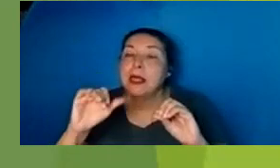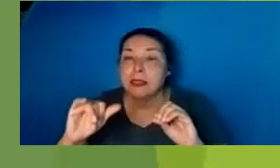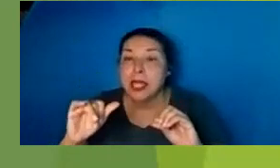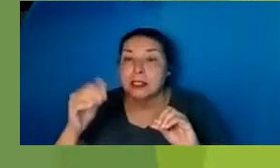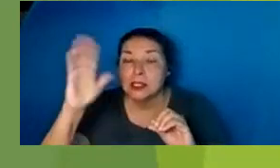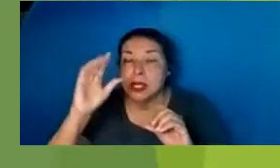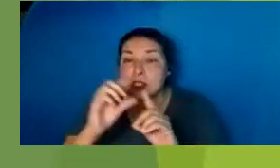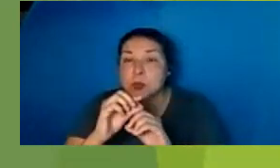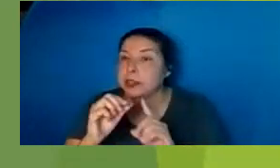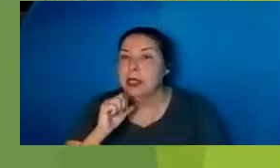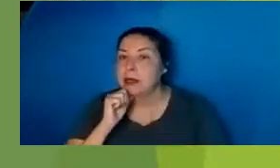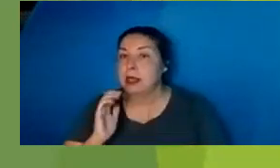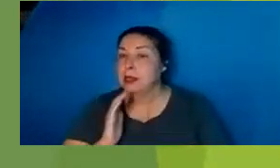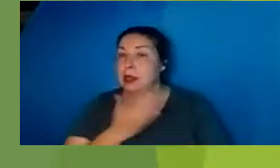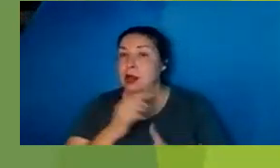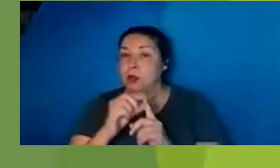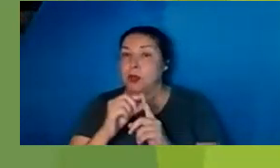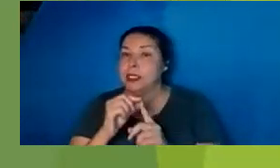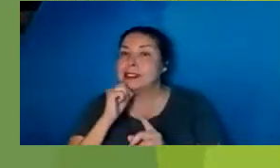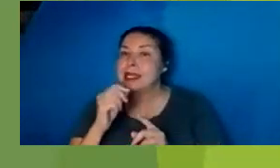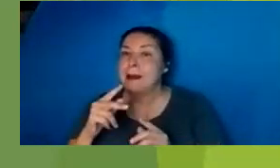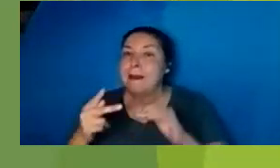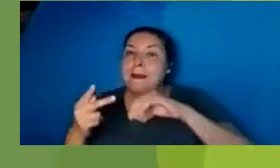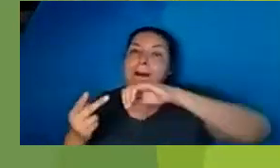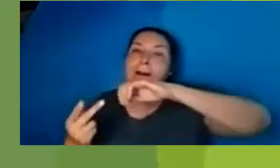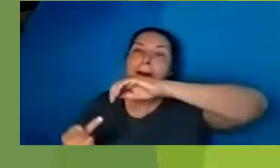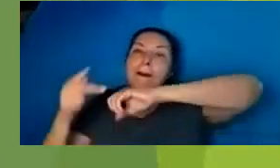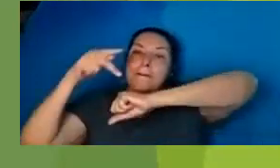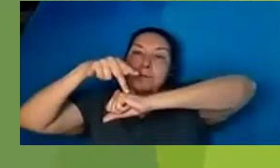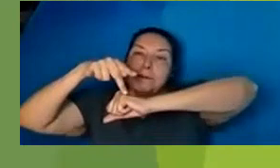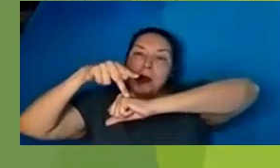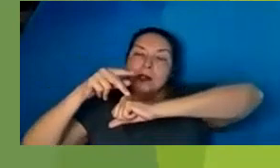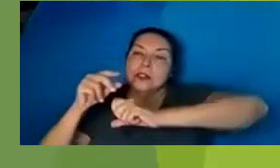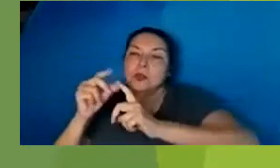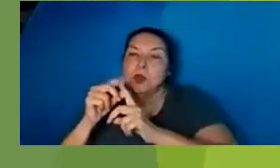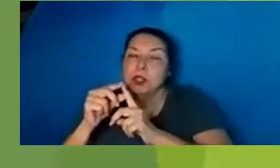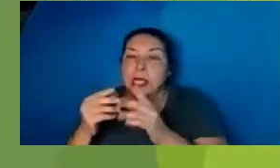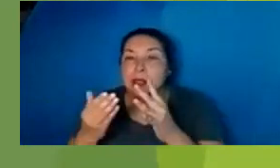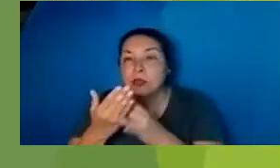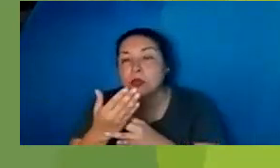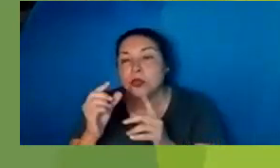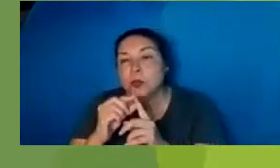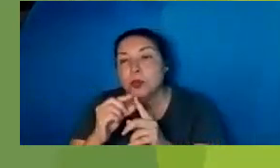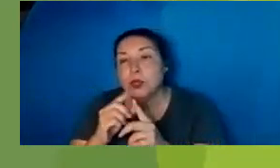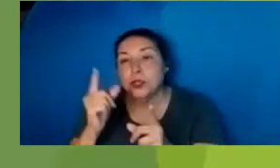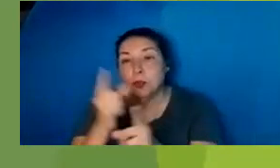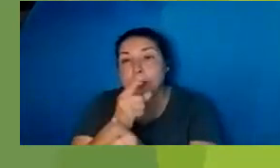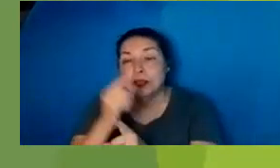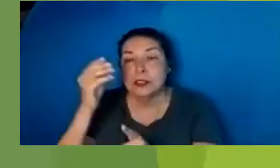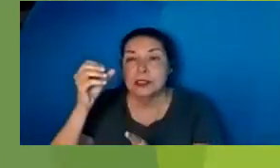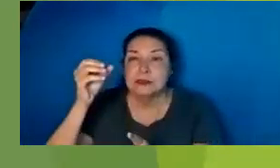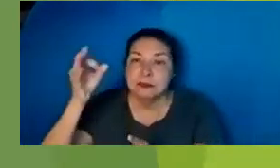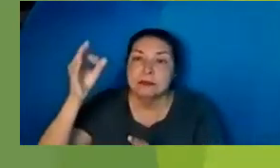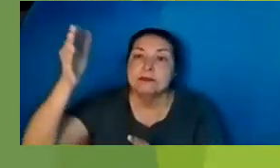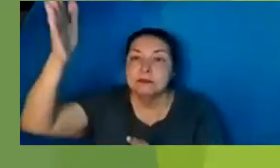not our word. It's not even Paul's word. And by the word, the righteousness of God is being made